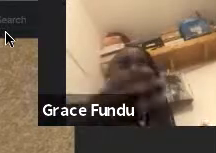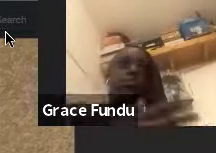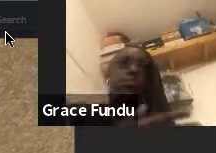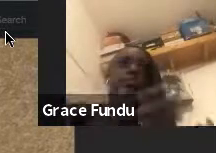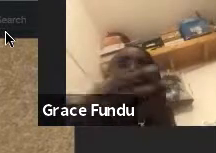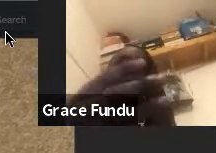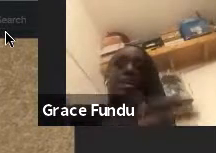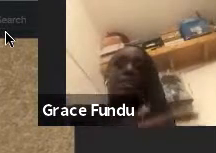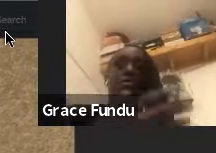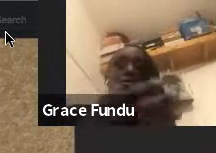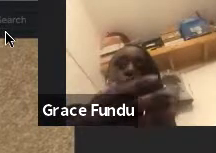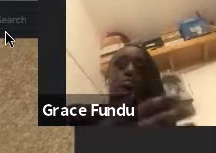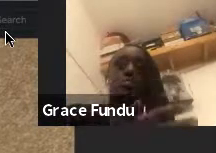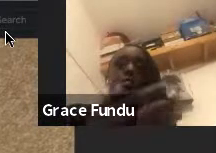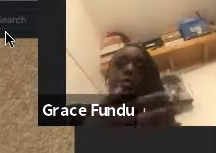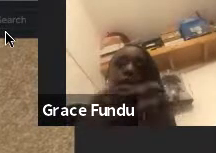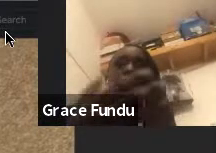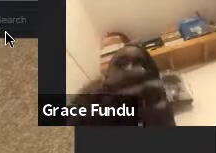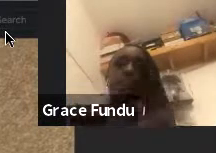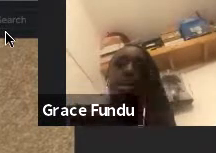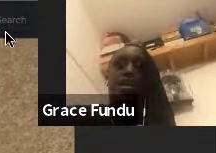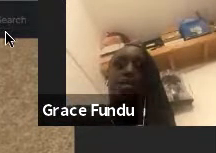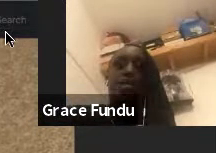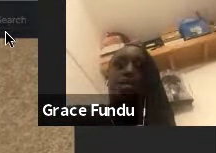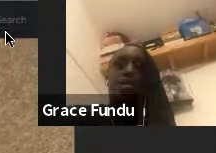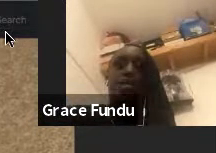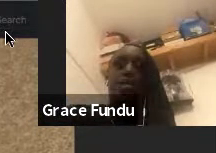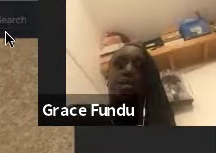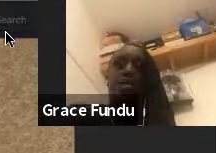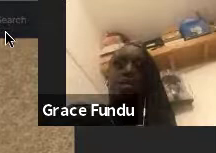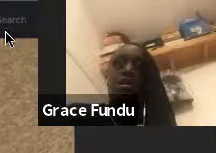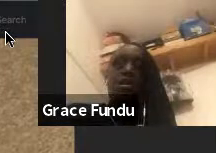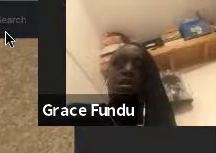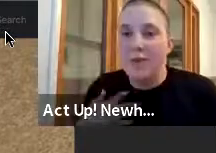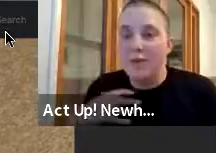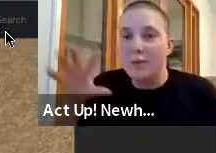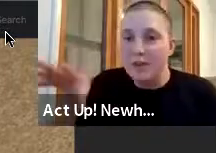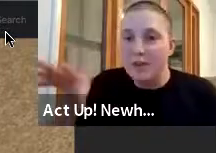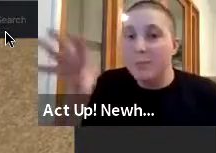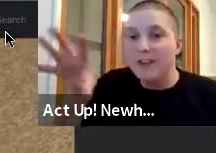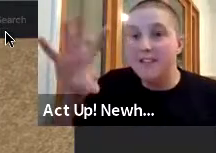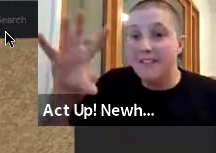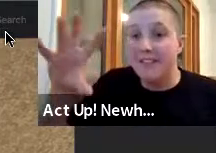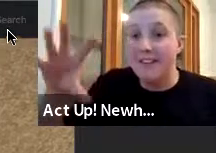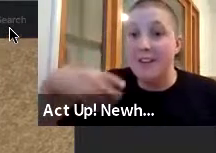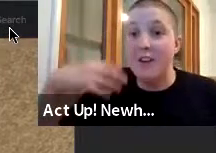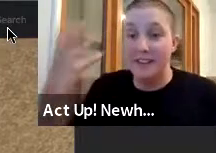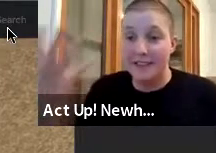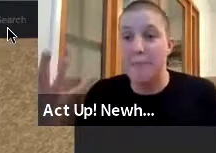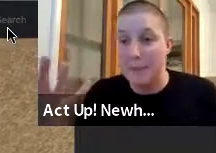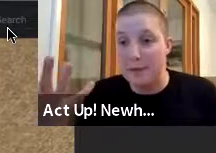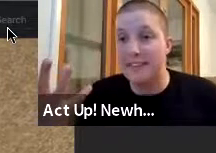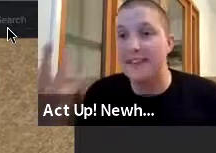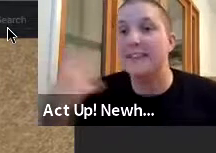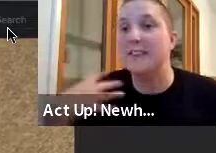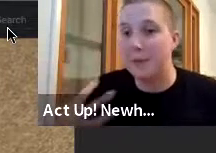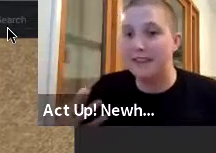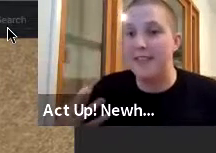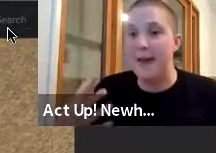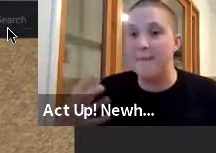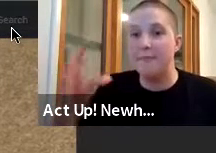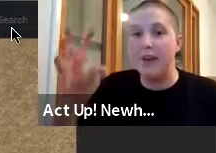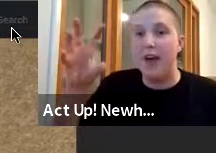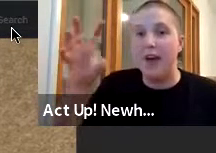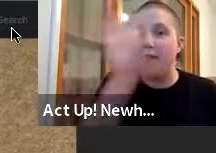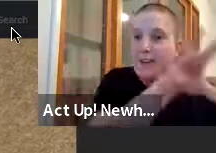where it can fit. Great. So we used the pictures that Los Inseparables sent us, and we